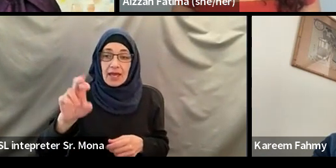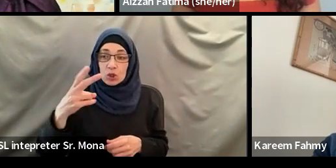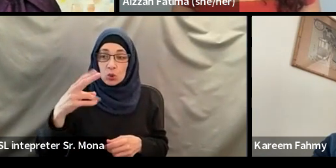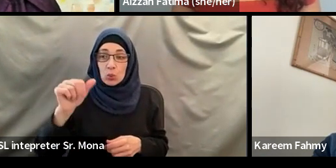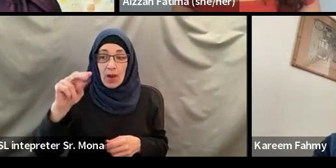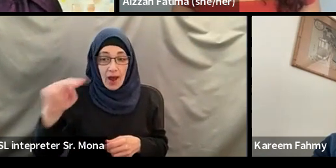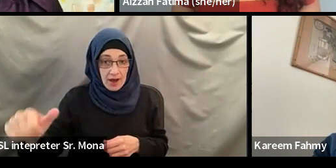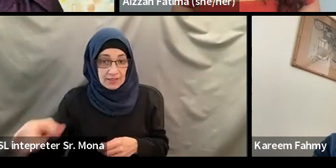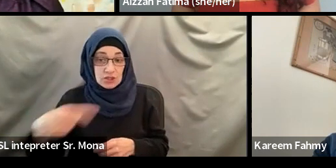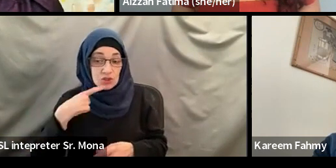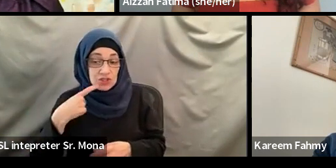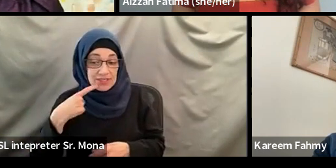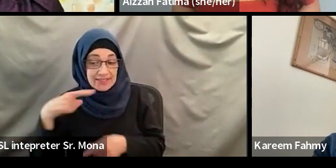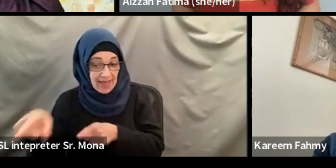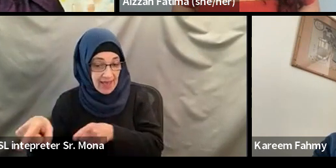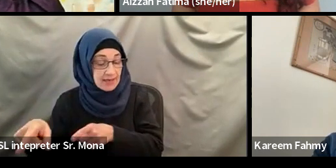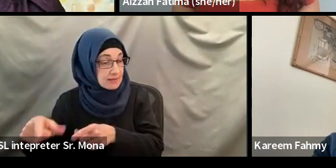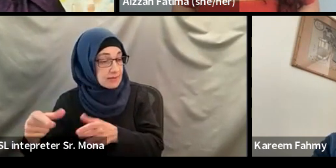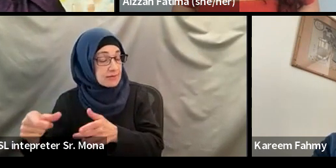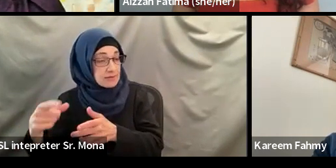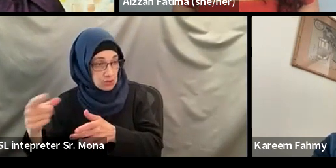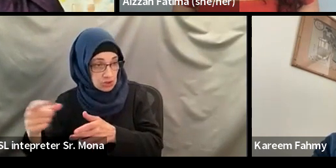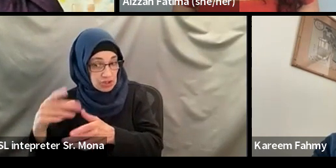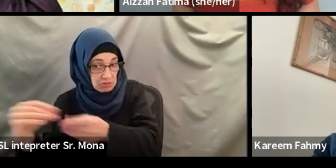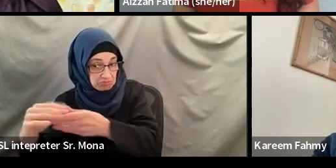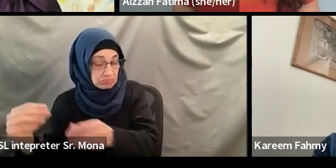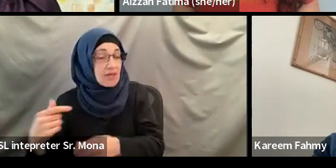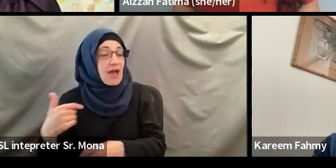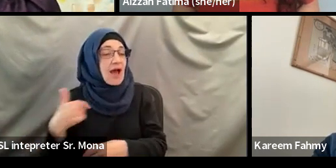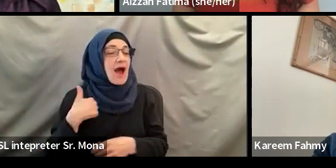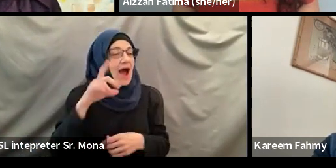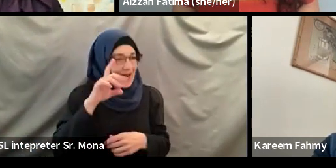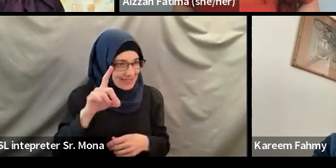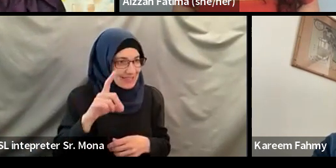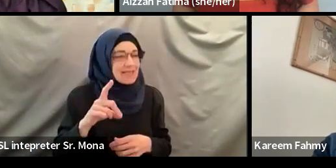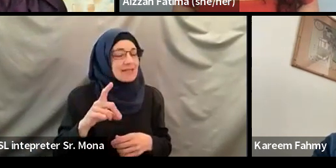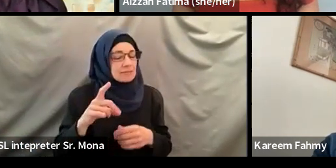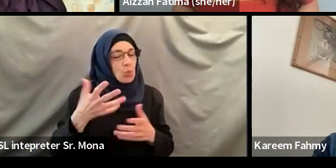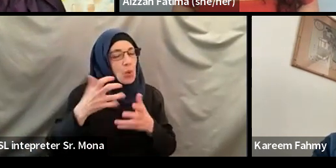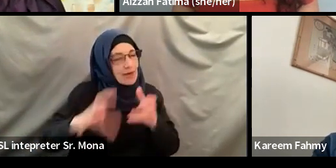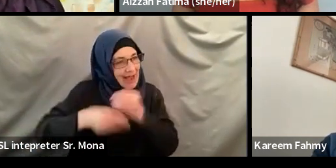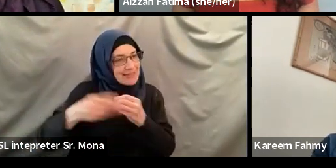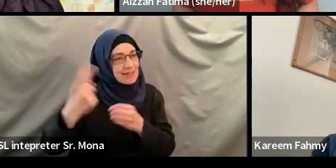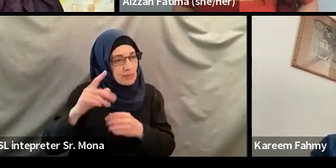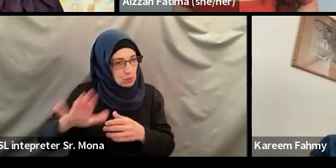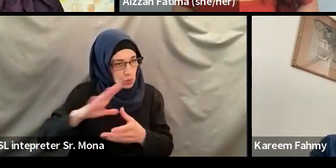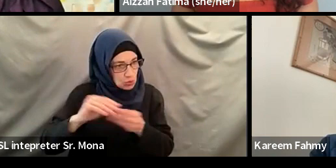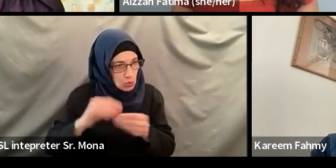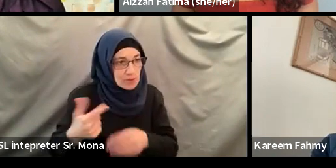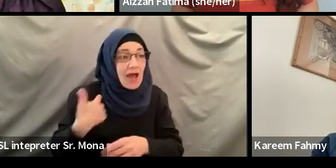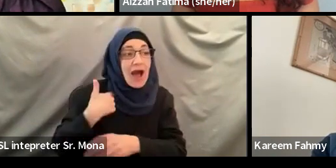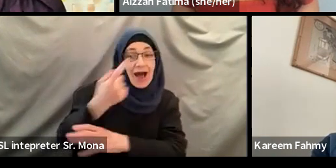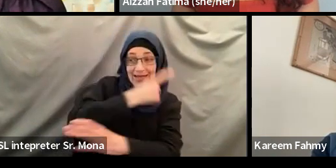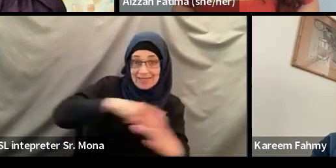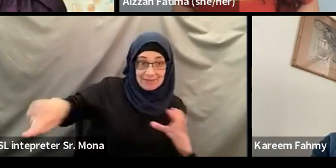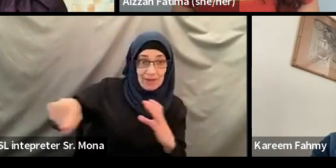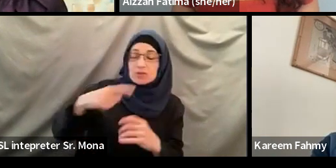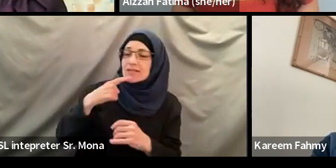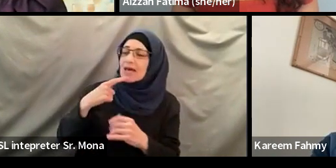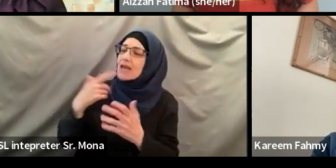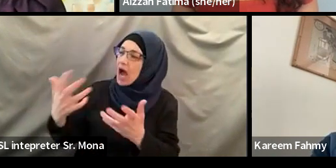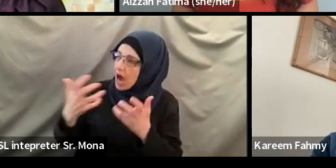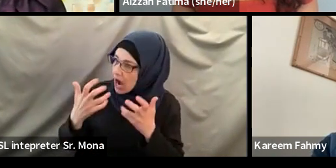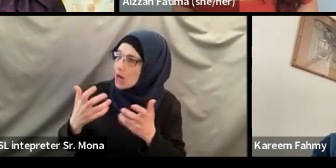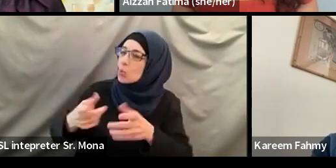that I cold emailed her and was like, hello, stranger. It is me, a person with zero qualification, but could I direct your play because I love your play and